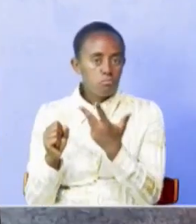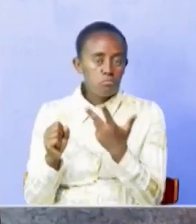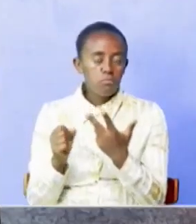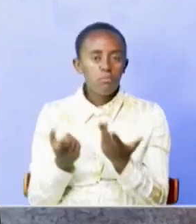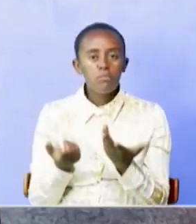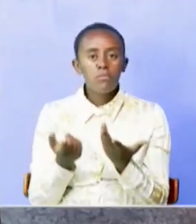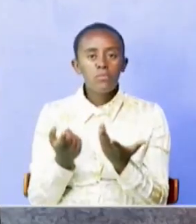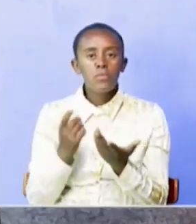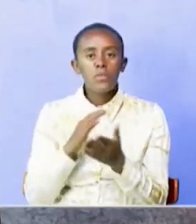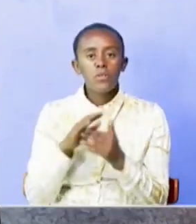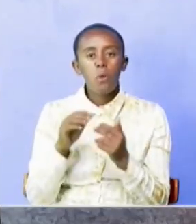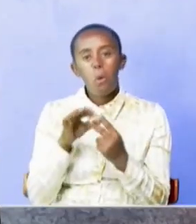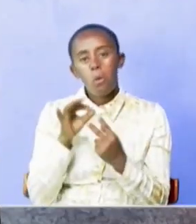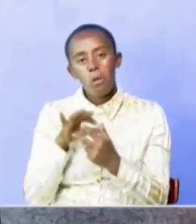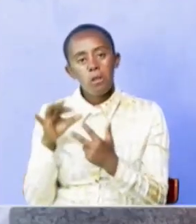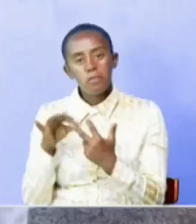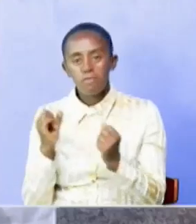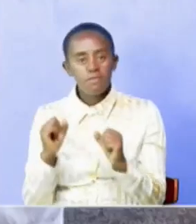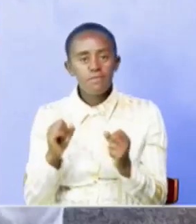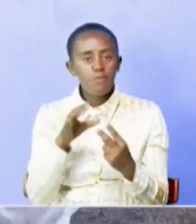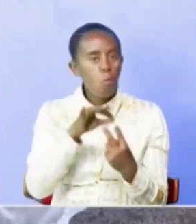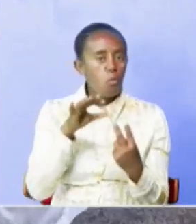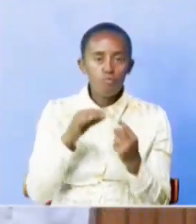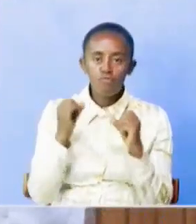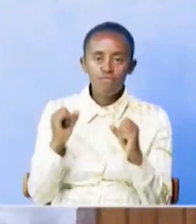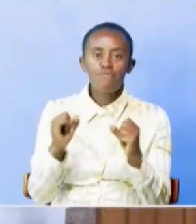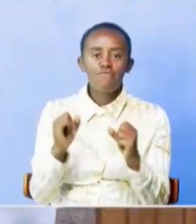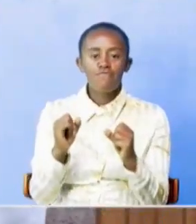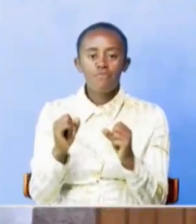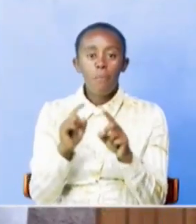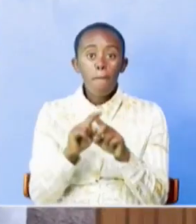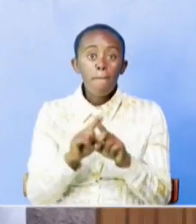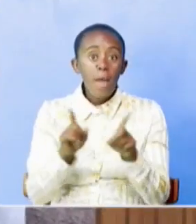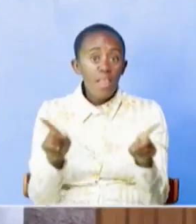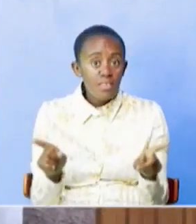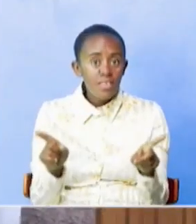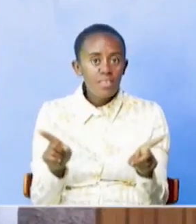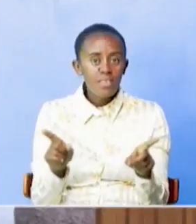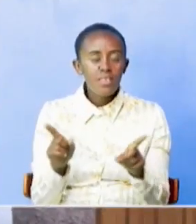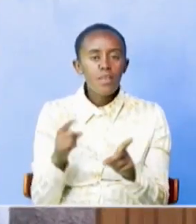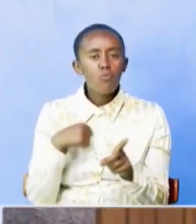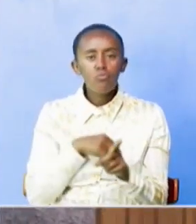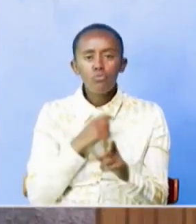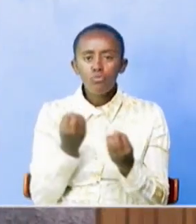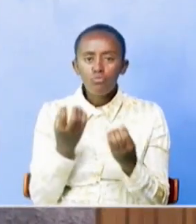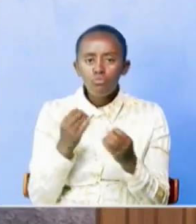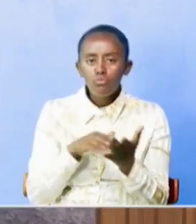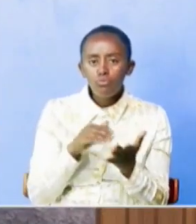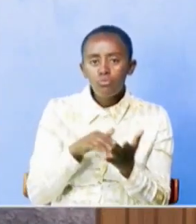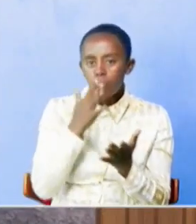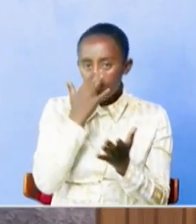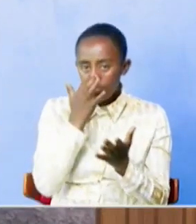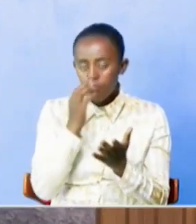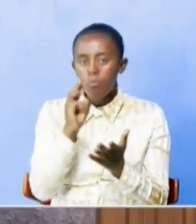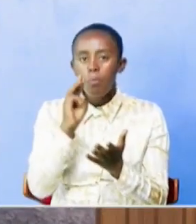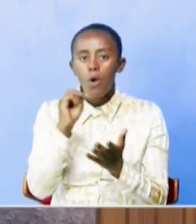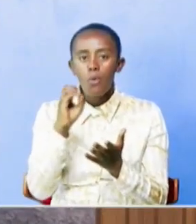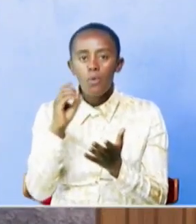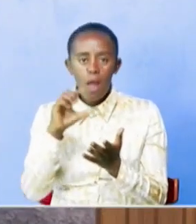what? Alternatives. We take alternatives. But we usually use what? Modal verbs